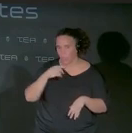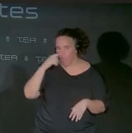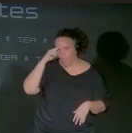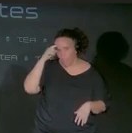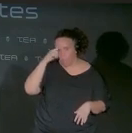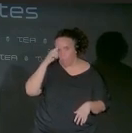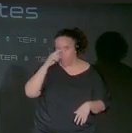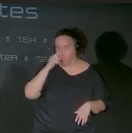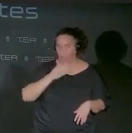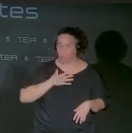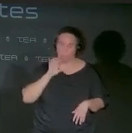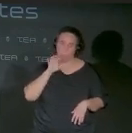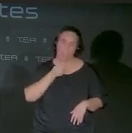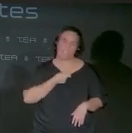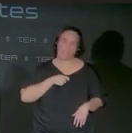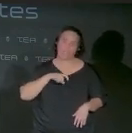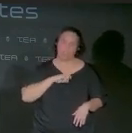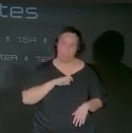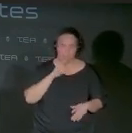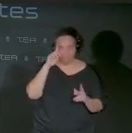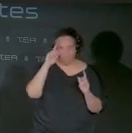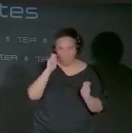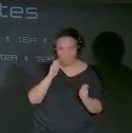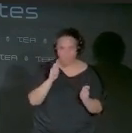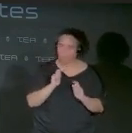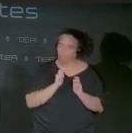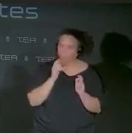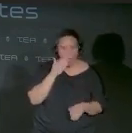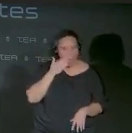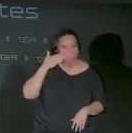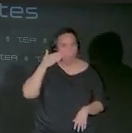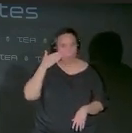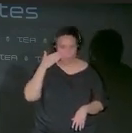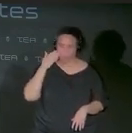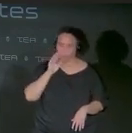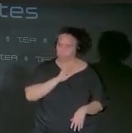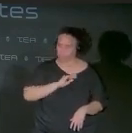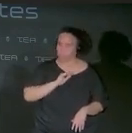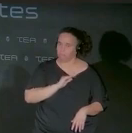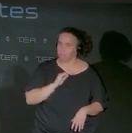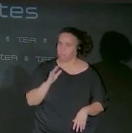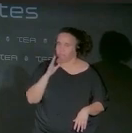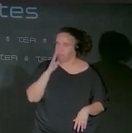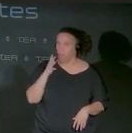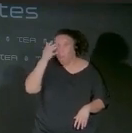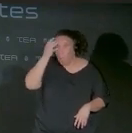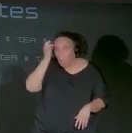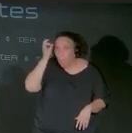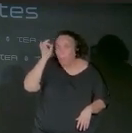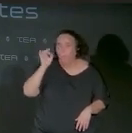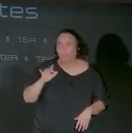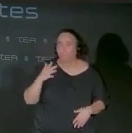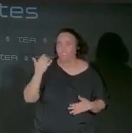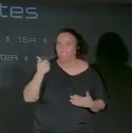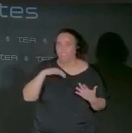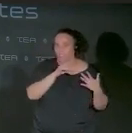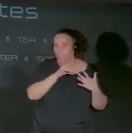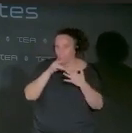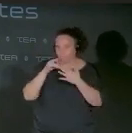that we are finally taking the lead in things like this. I think it's important because as in Spanish,